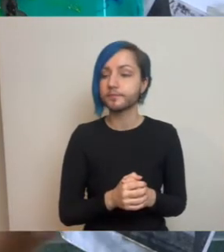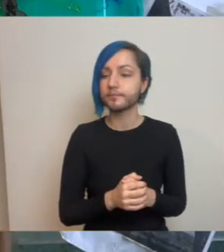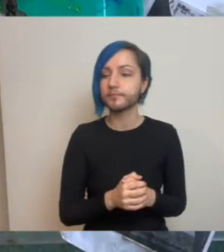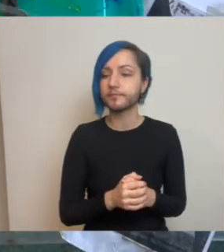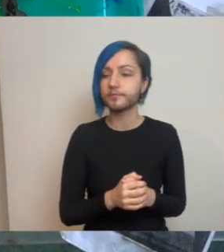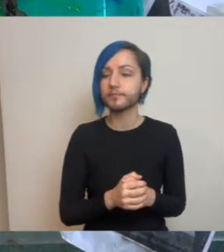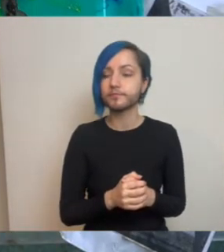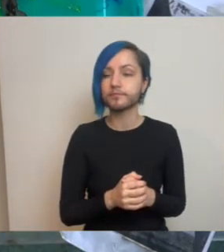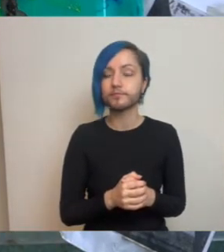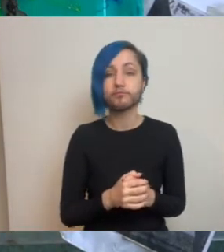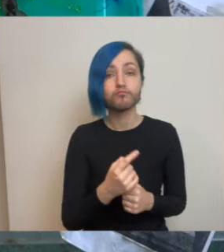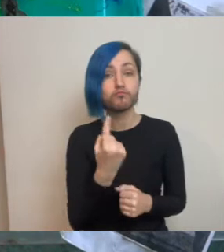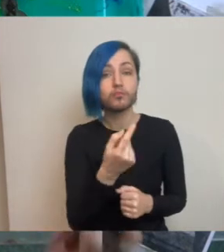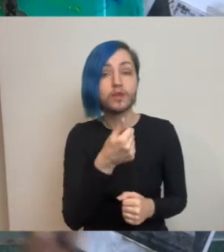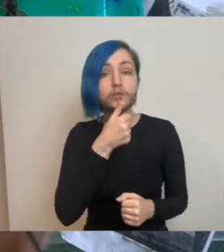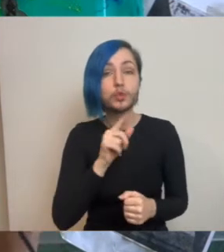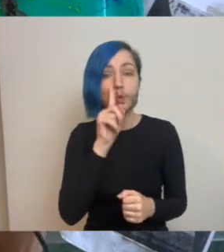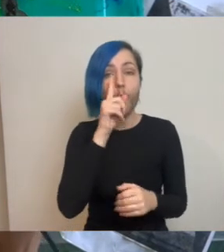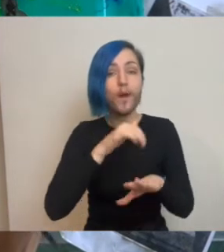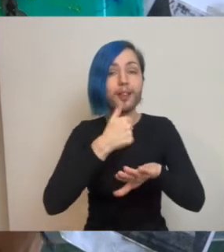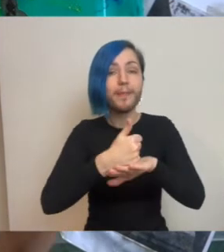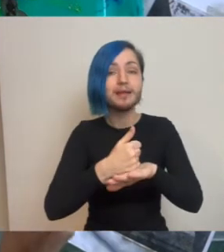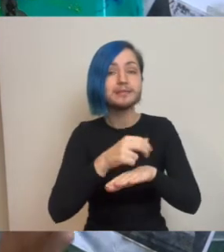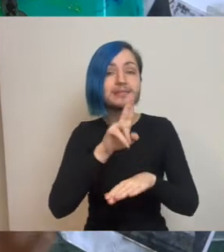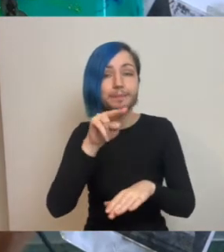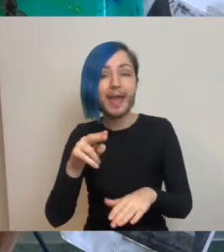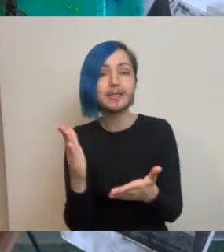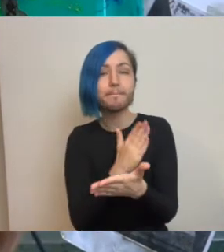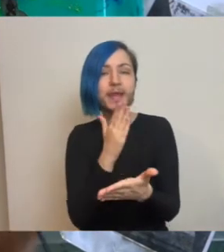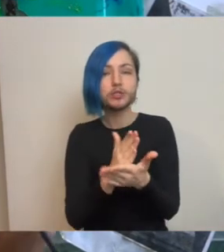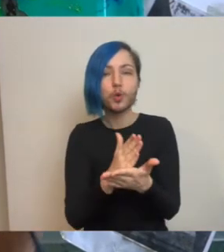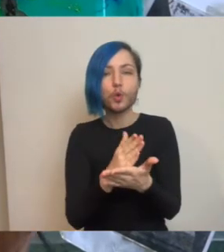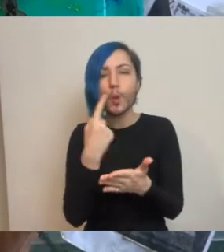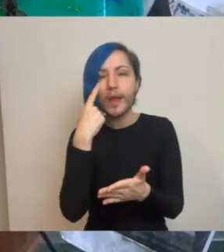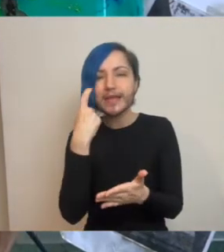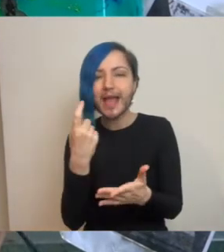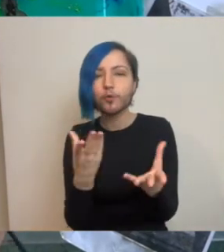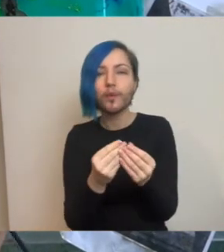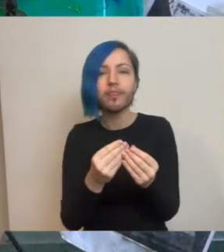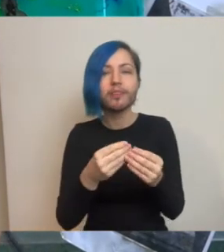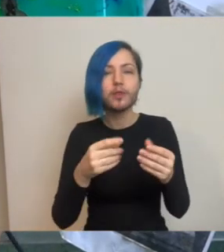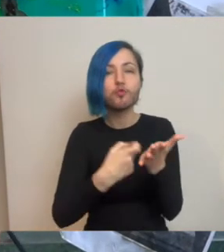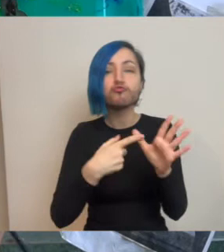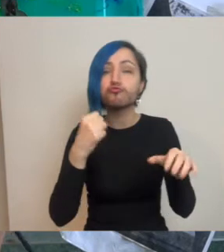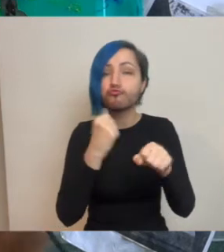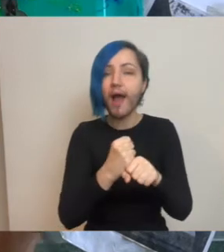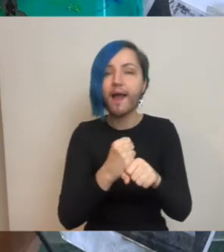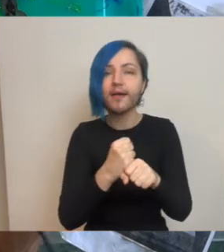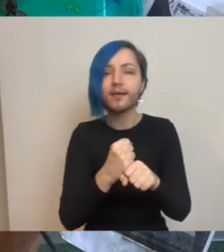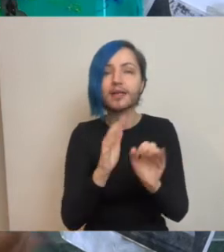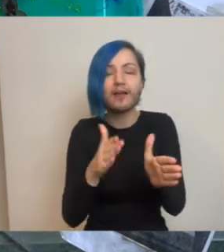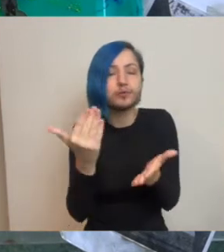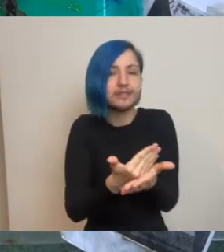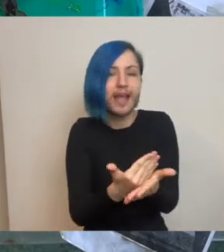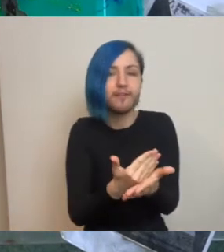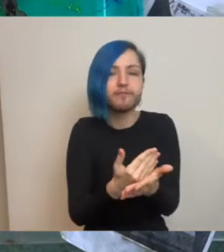If you are using oil-based paint, be sure to make sure that you store your rags very safely. If you're using acrylic, that shouldn't be an issue, and